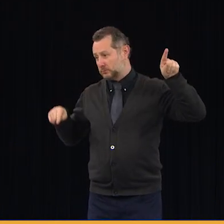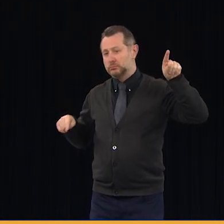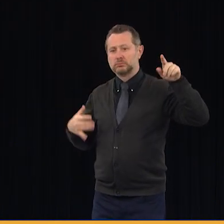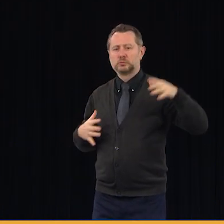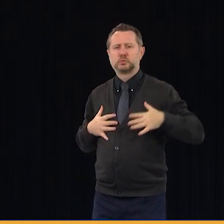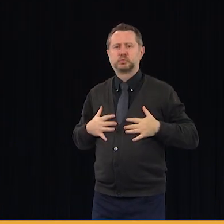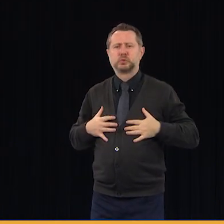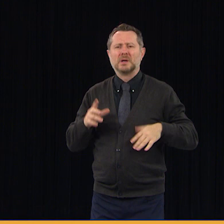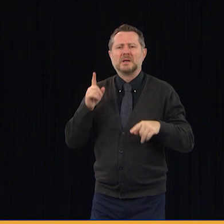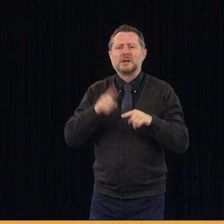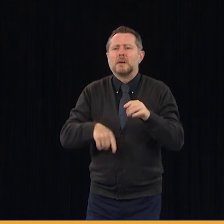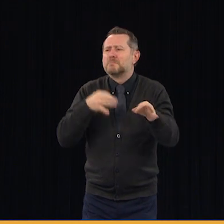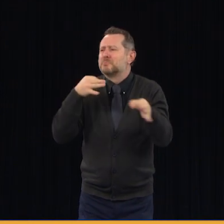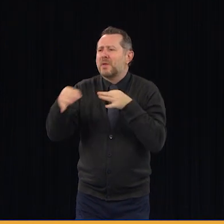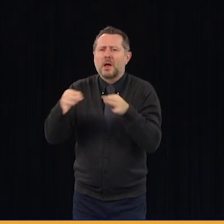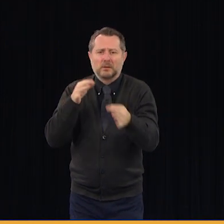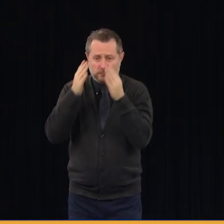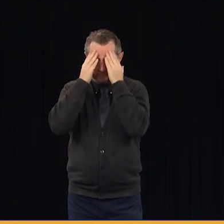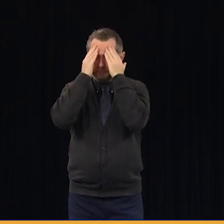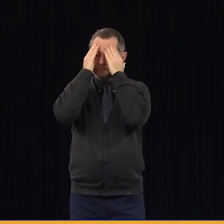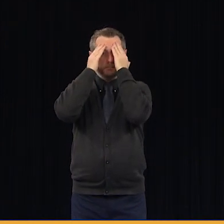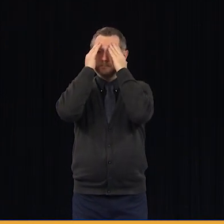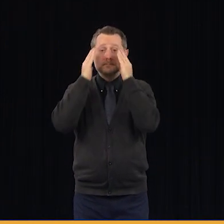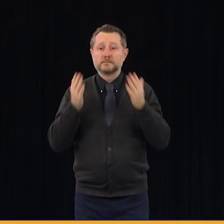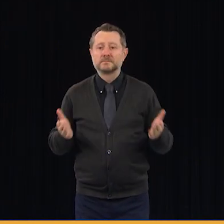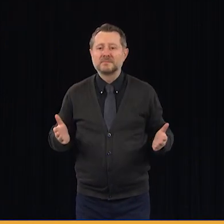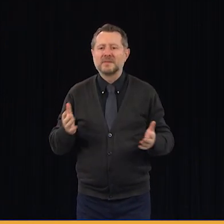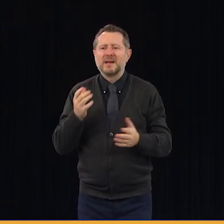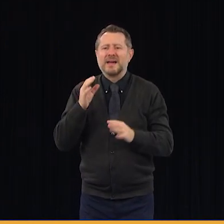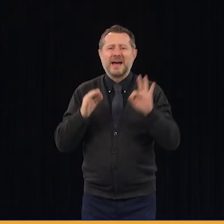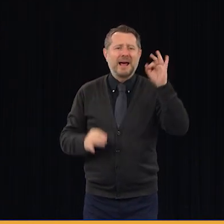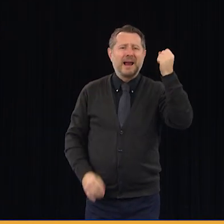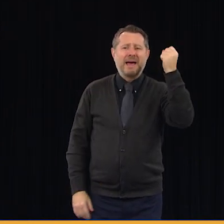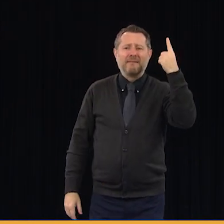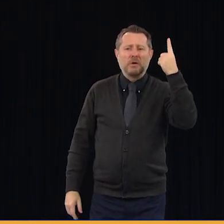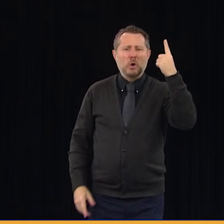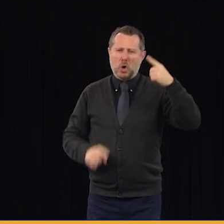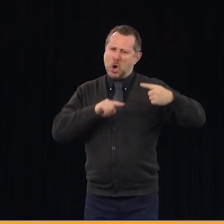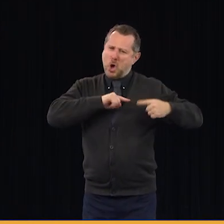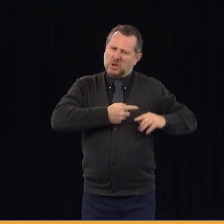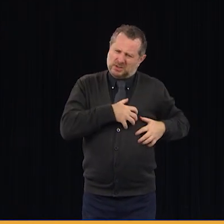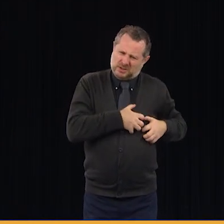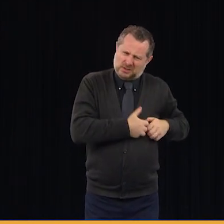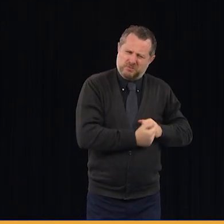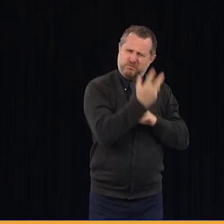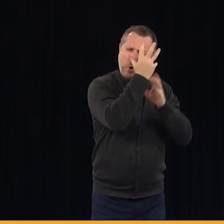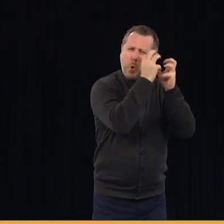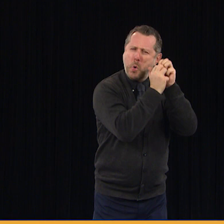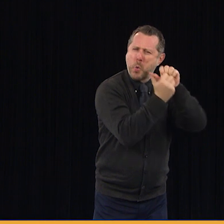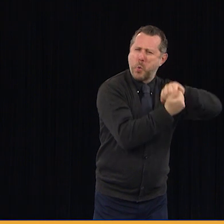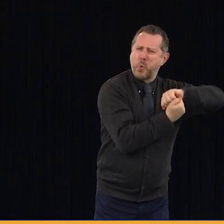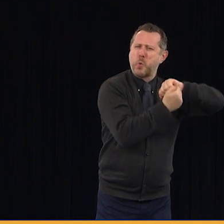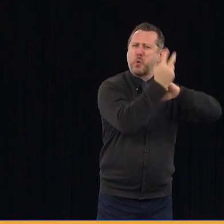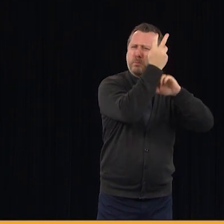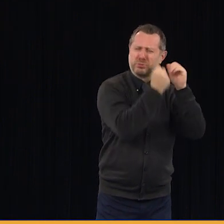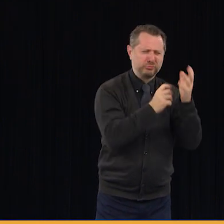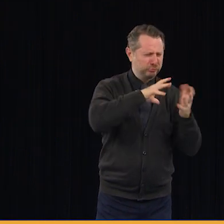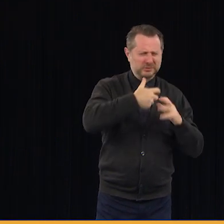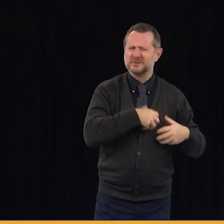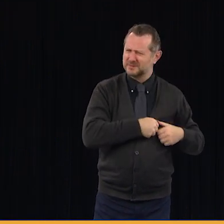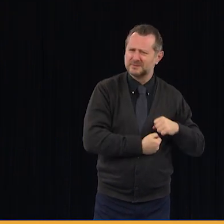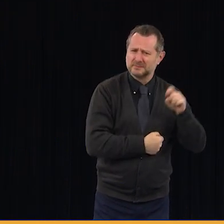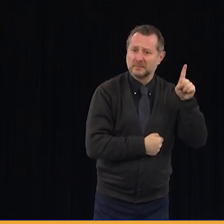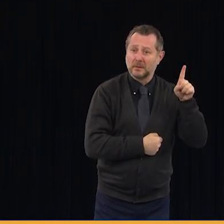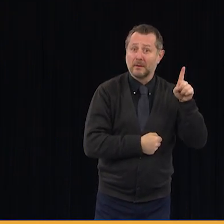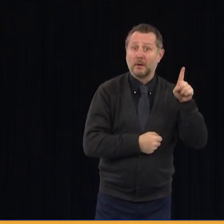for it. 9/11 was so devastating, so tragic. And then